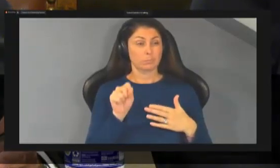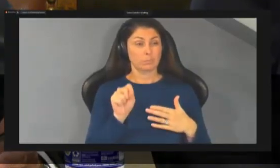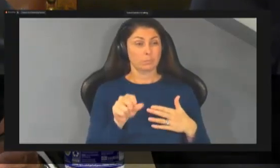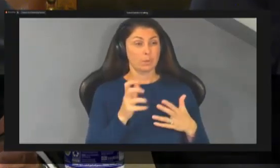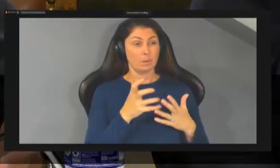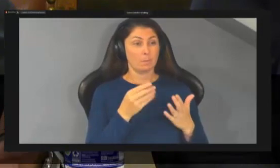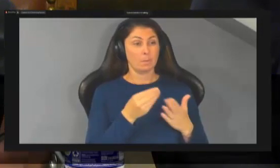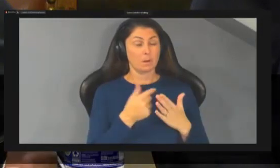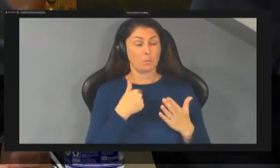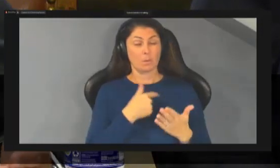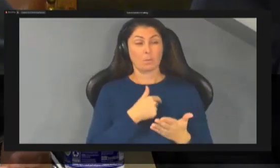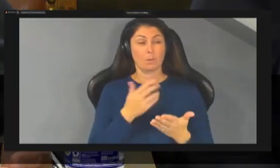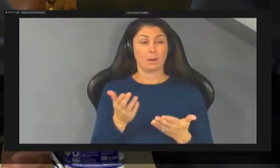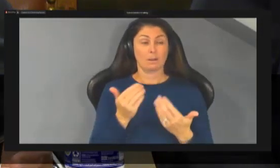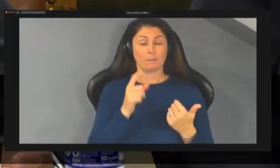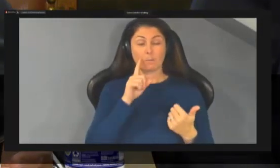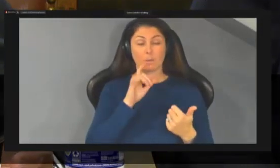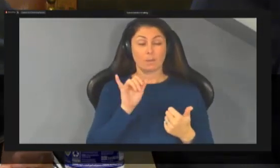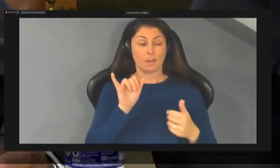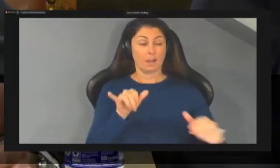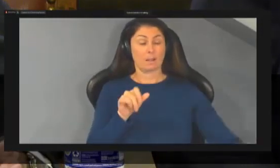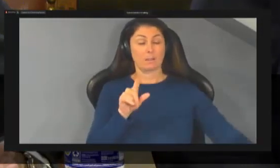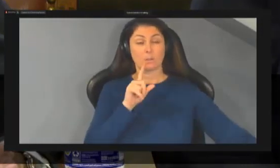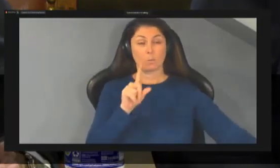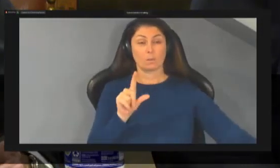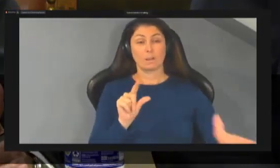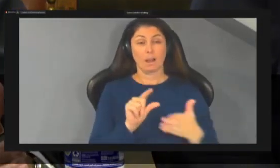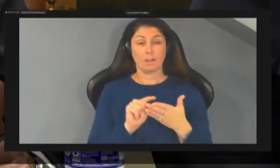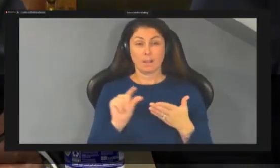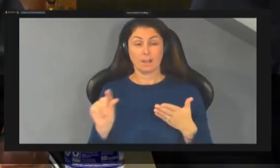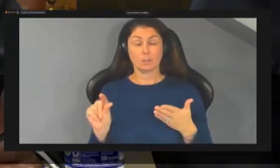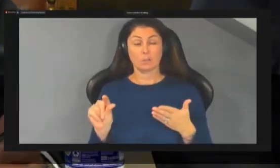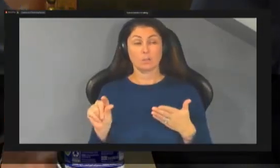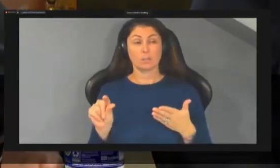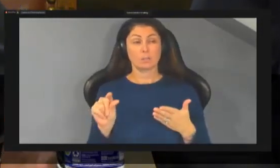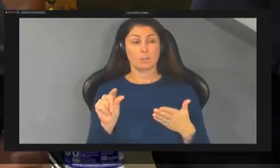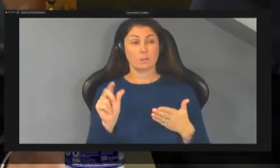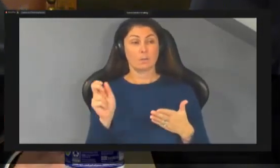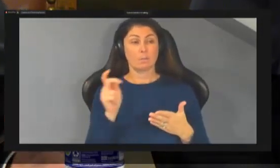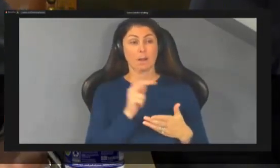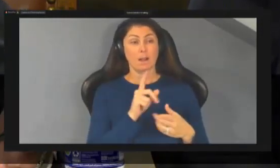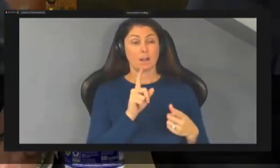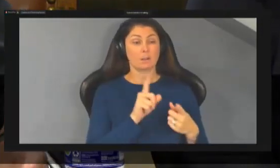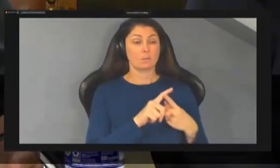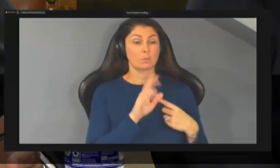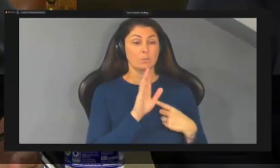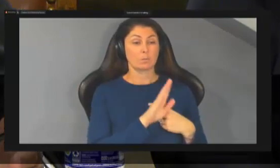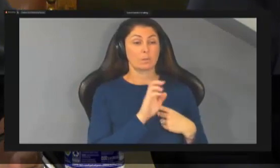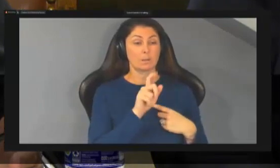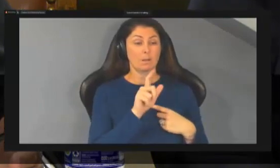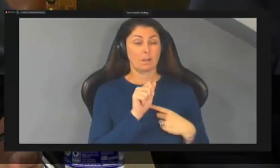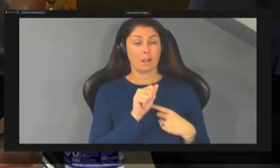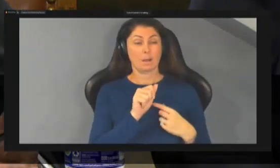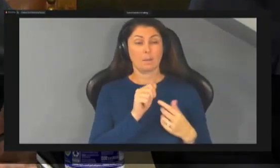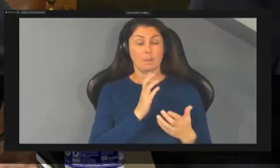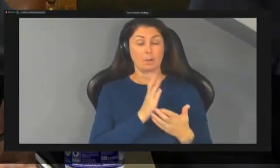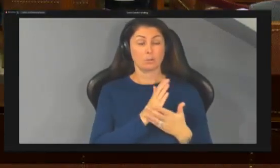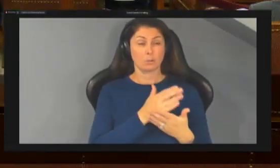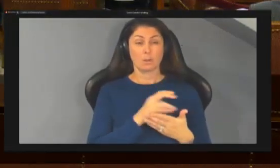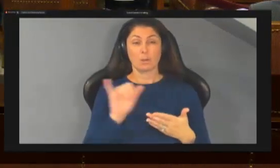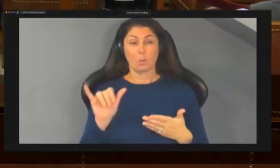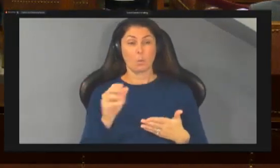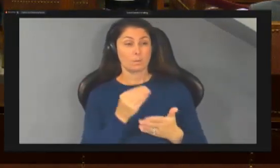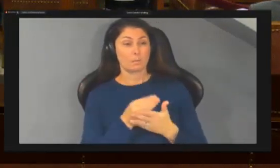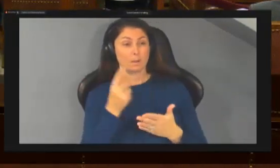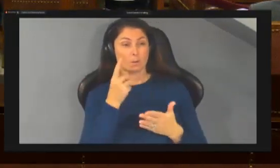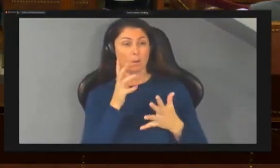get for that, and those allocations were then factored into the LA budget for those funds always stay with the